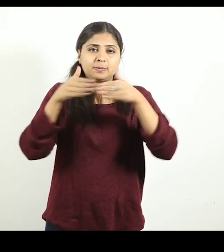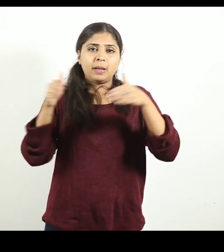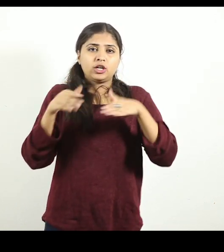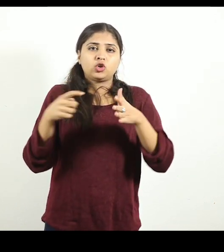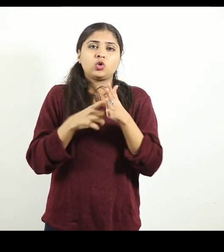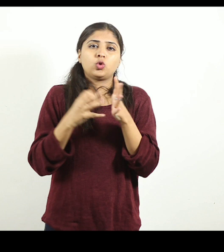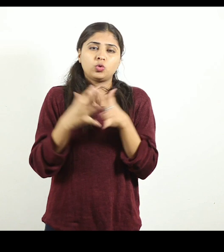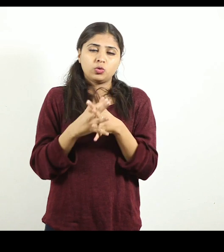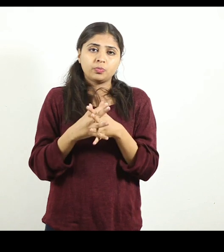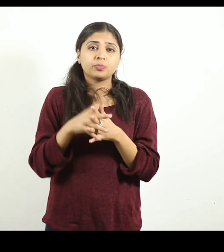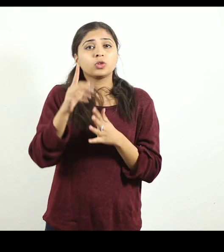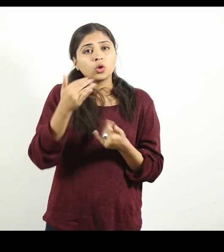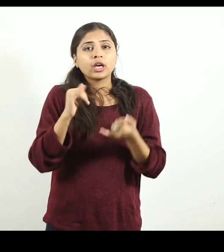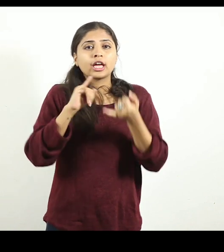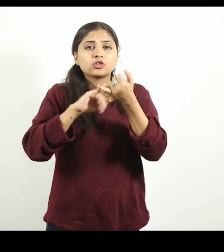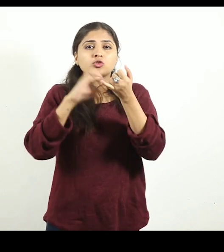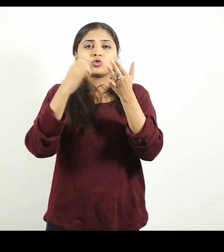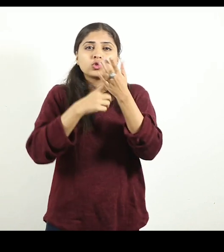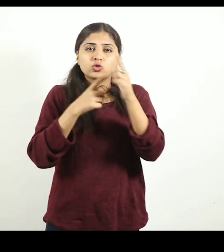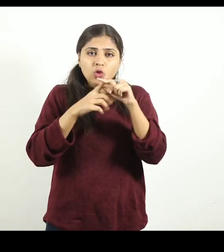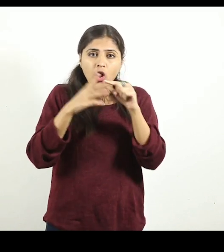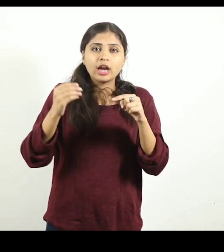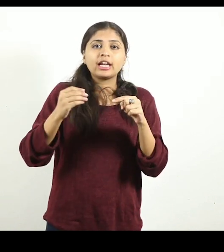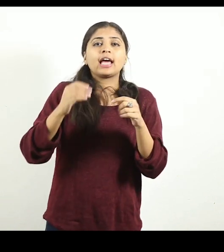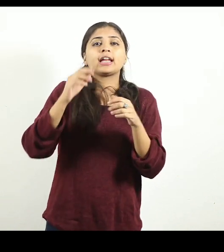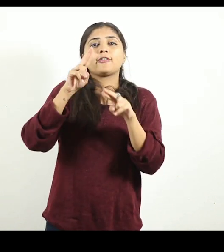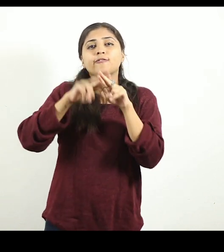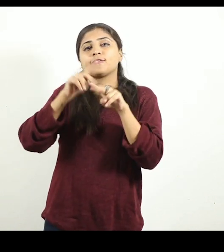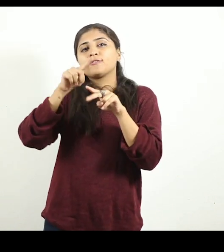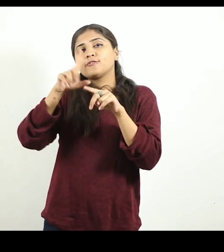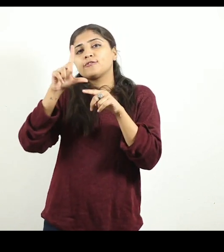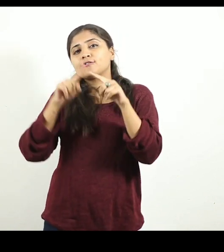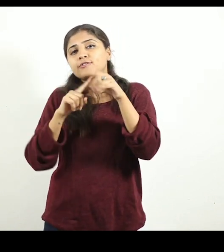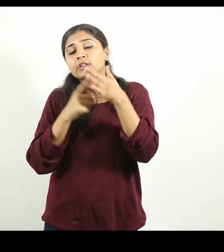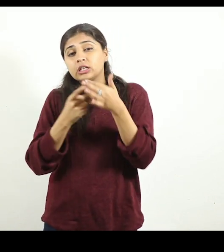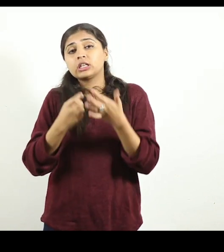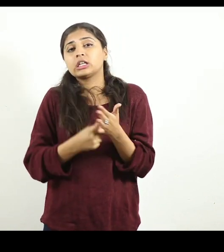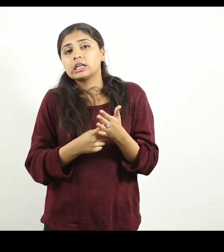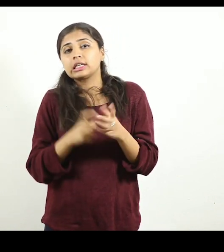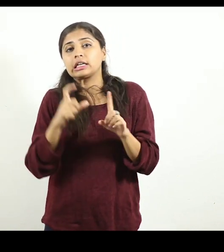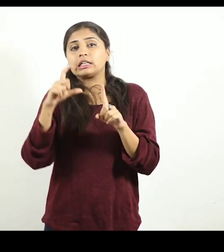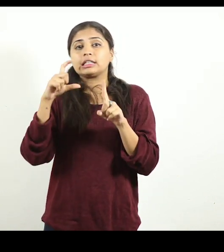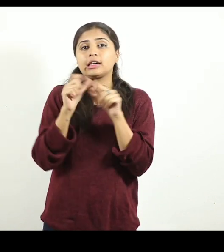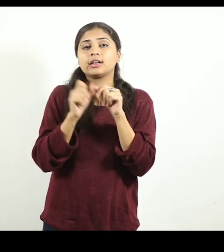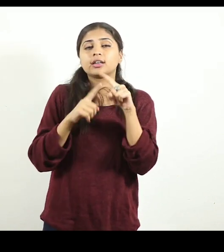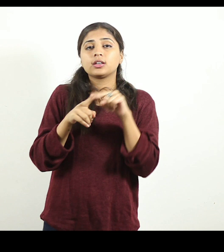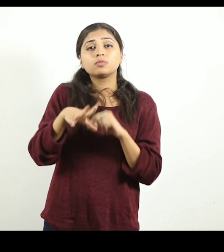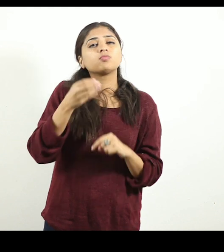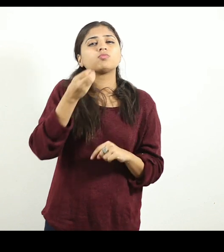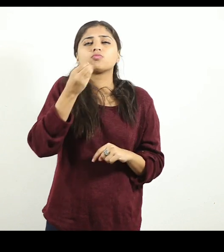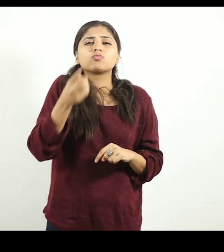and filter data. These features are quite helpful when working with a large amount of data.